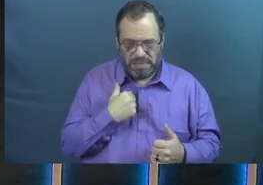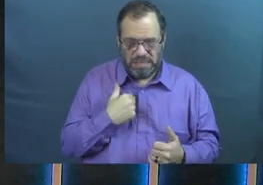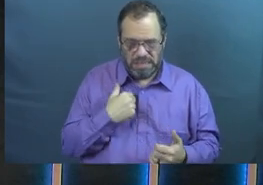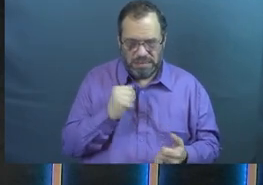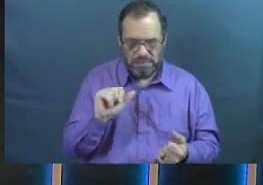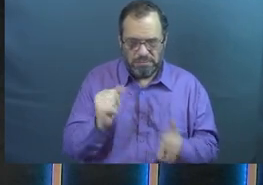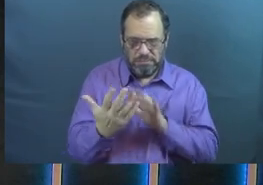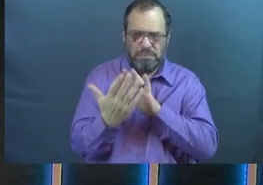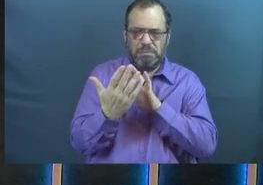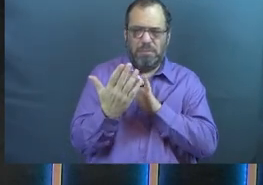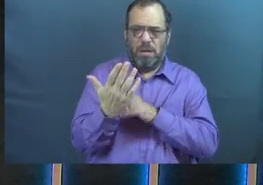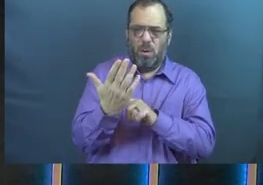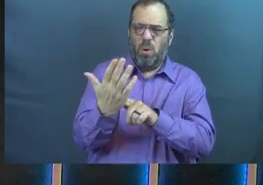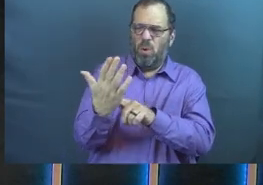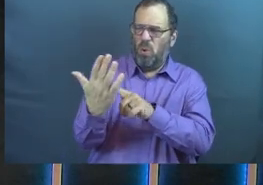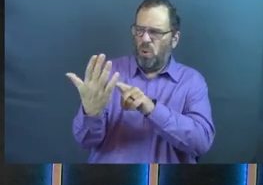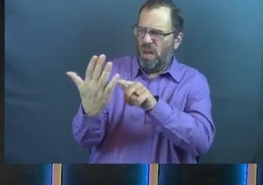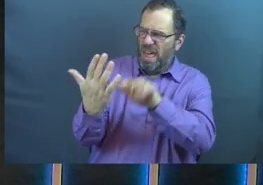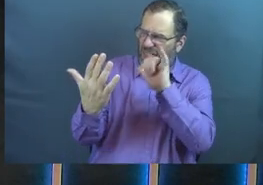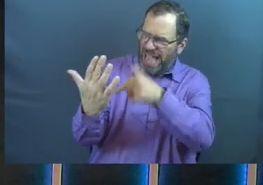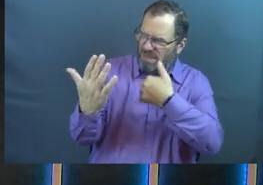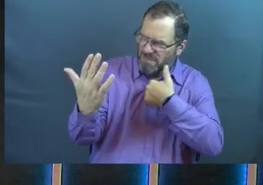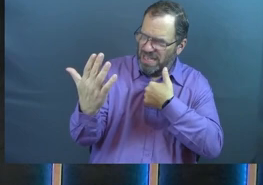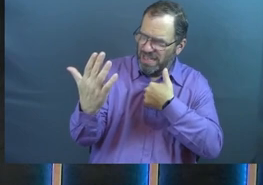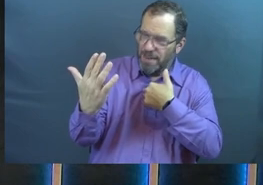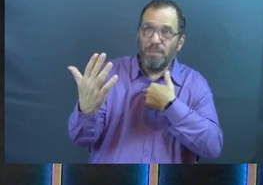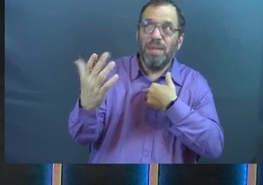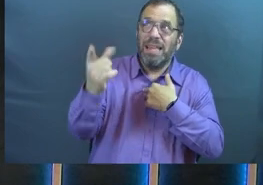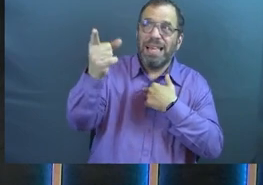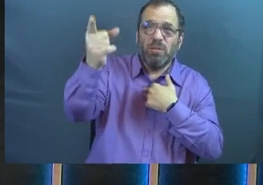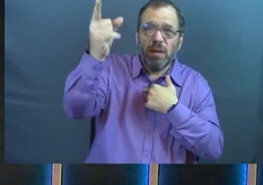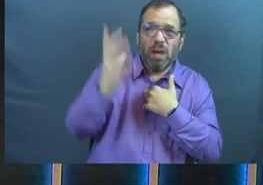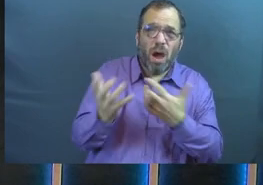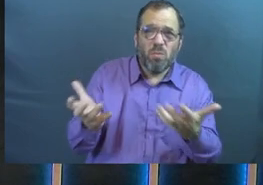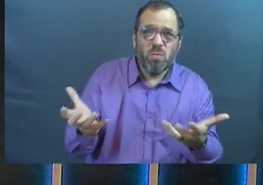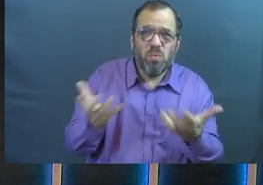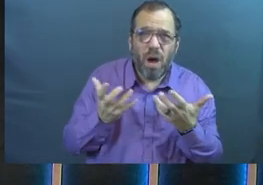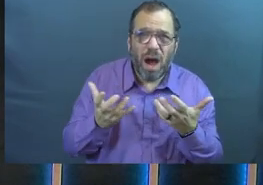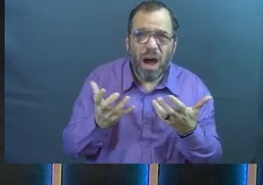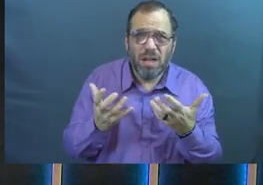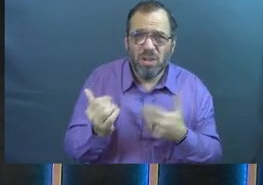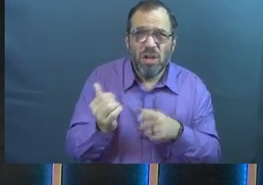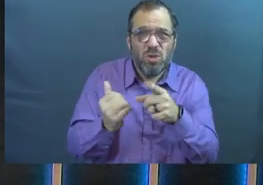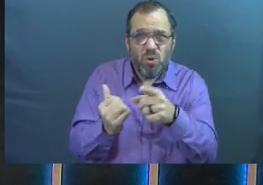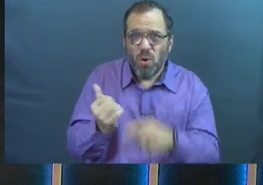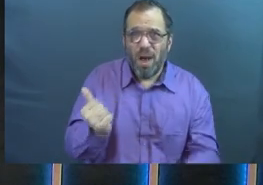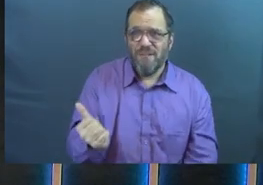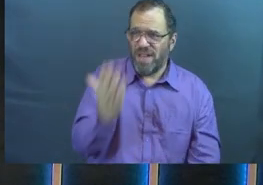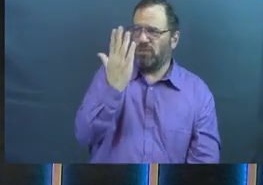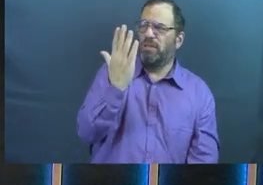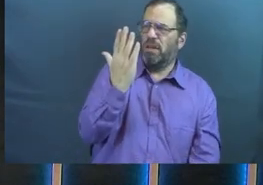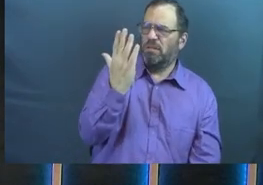Why? Because that's what God wants marriage to be. where you face yourself.